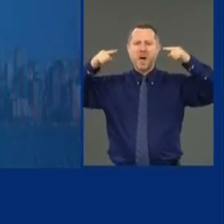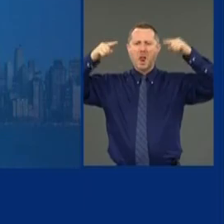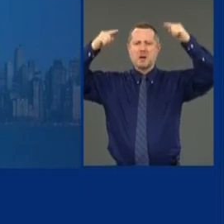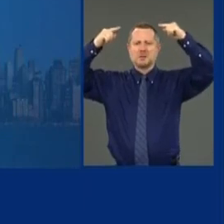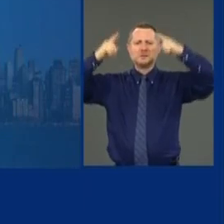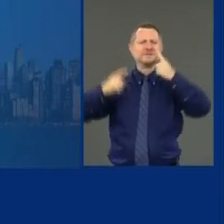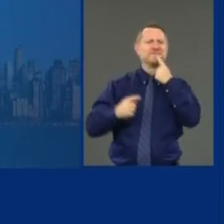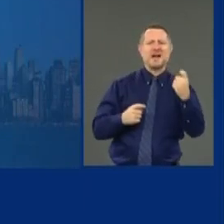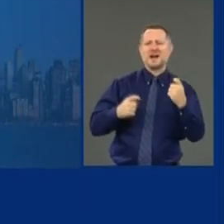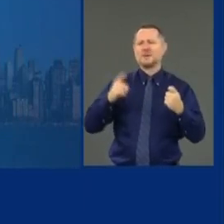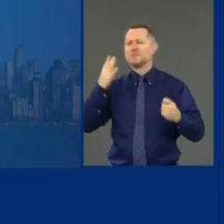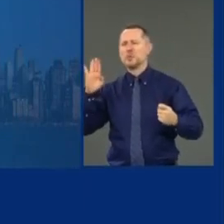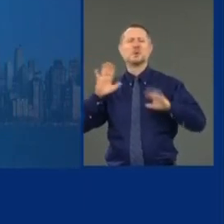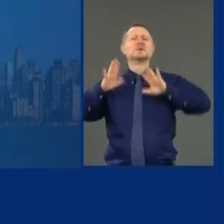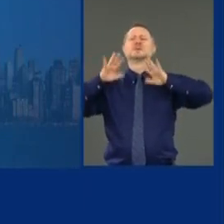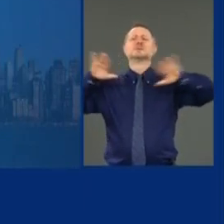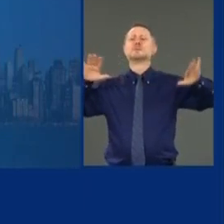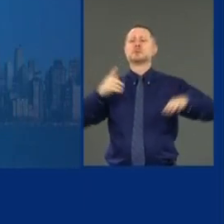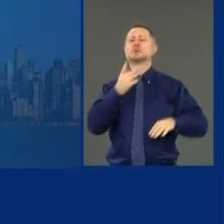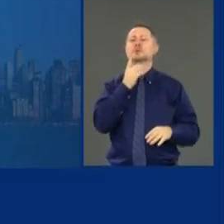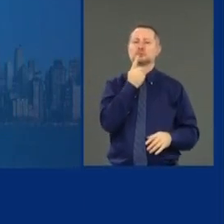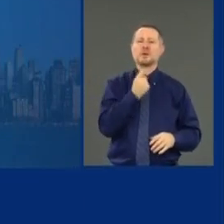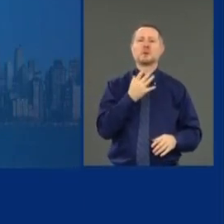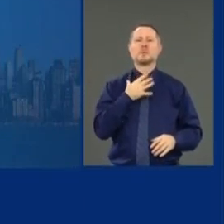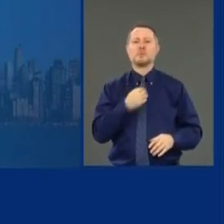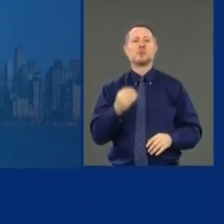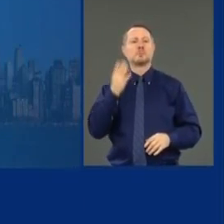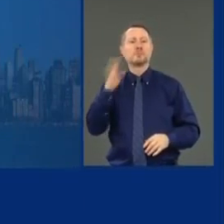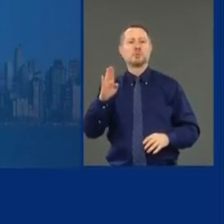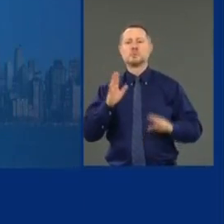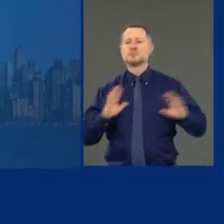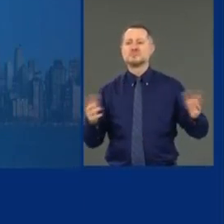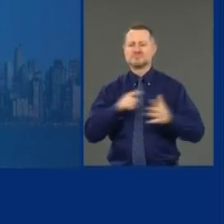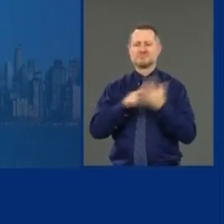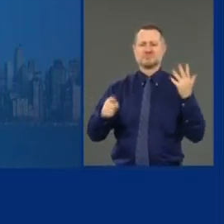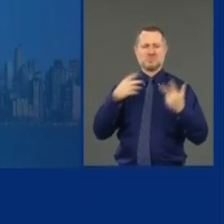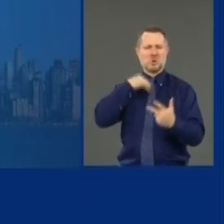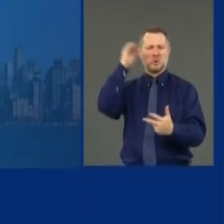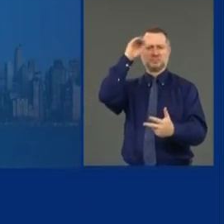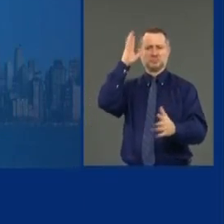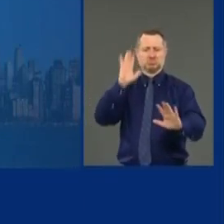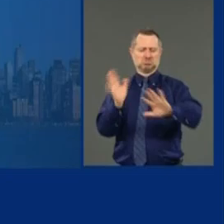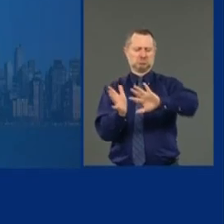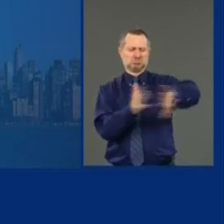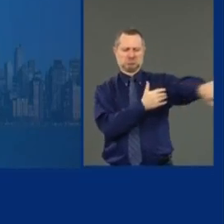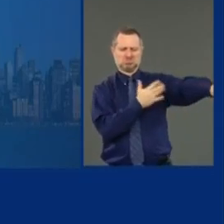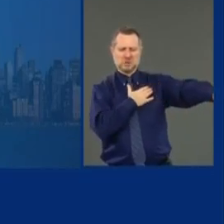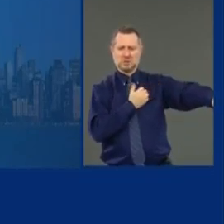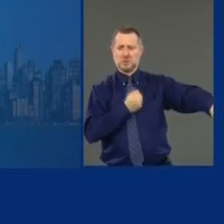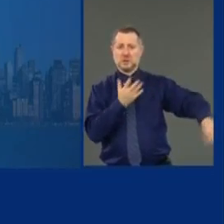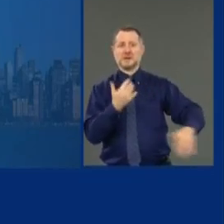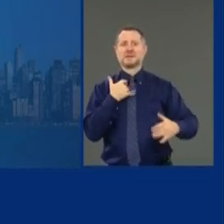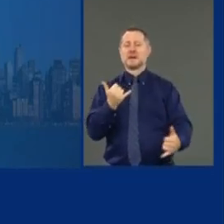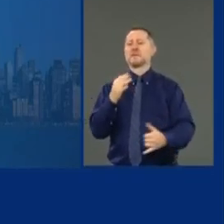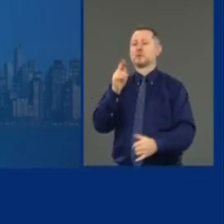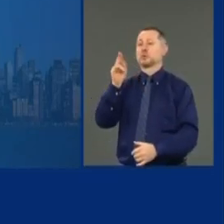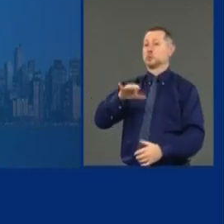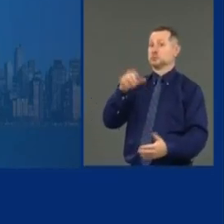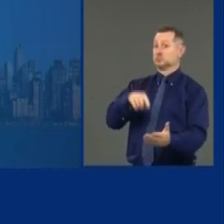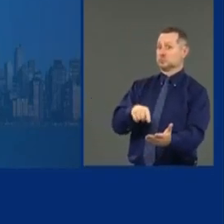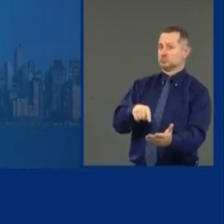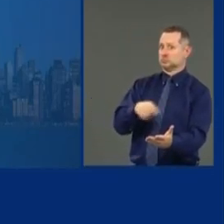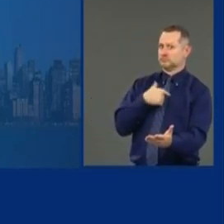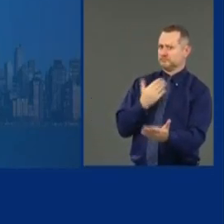We're all Americans. That's my opinion. Back to the facts. We're going to focus on the opening of New York City. We